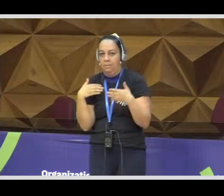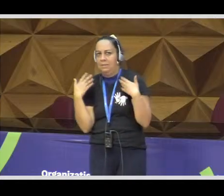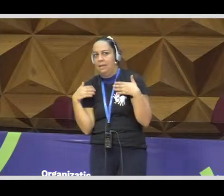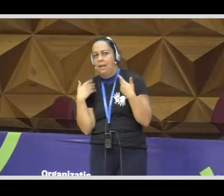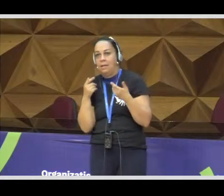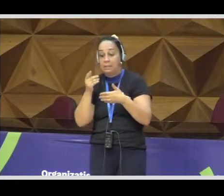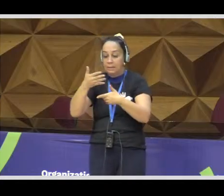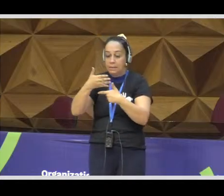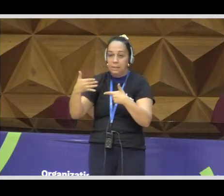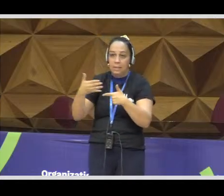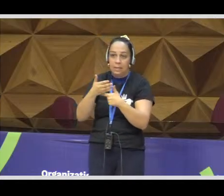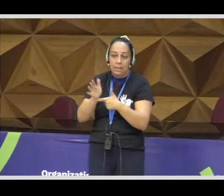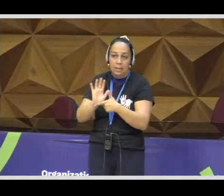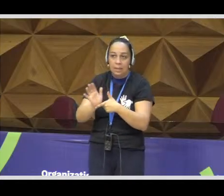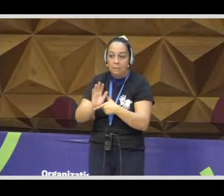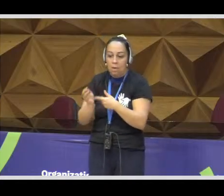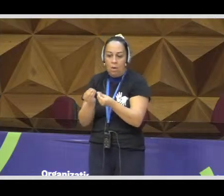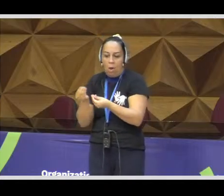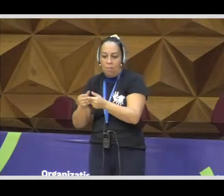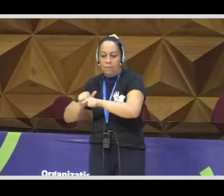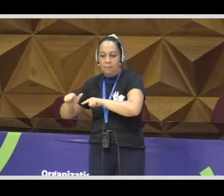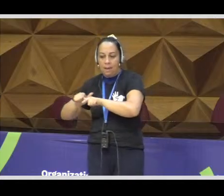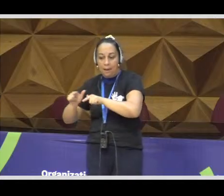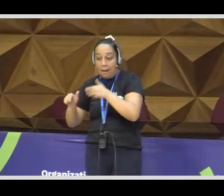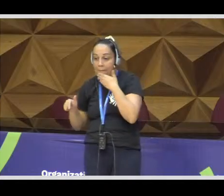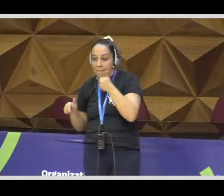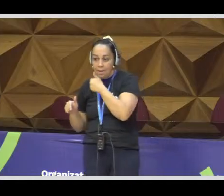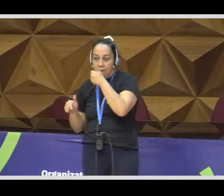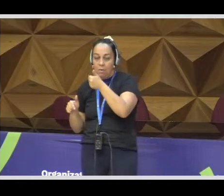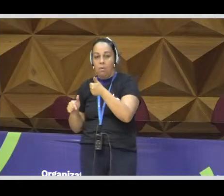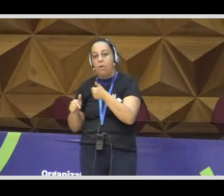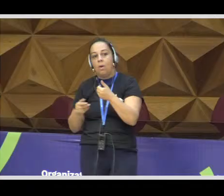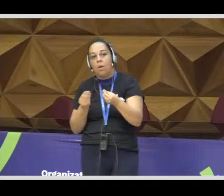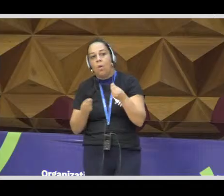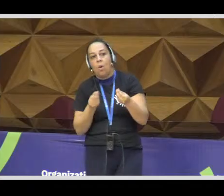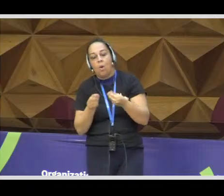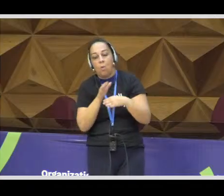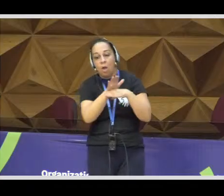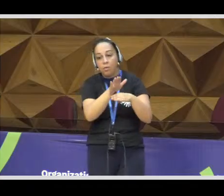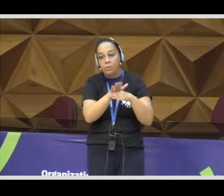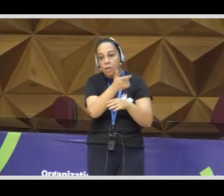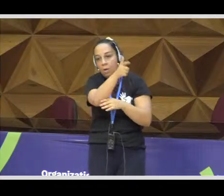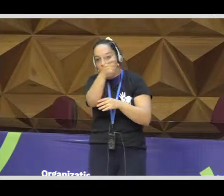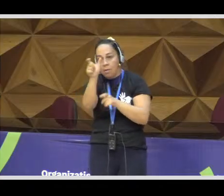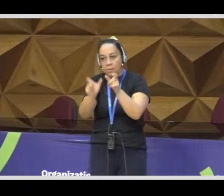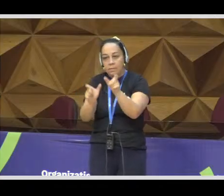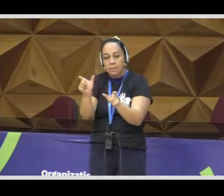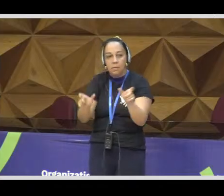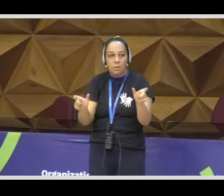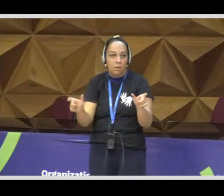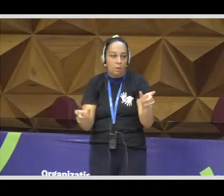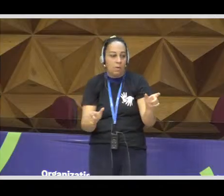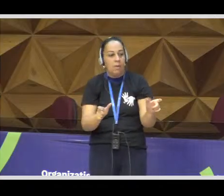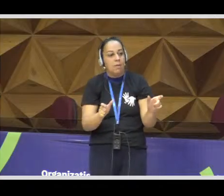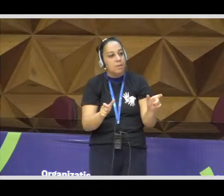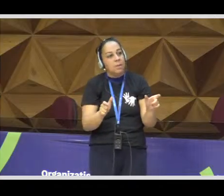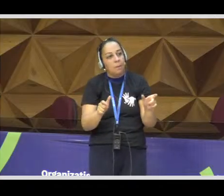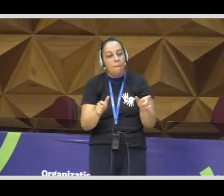need to work, so how could you work better? And then how could you collaborate with other people who maybe traveling in different places to